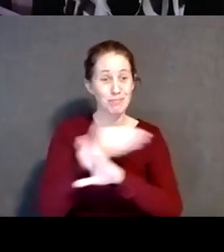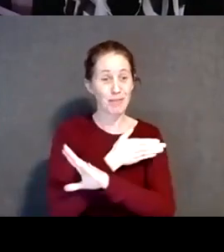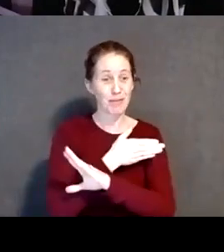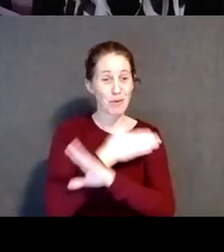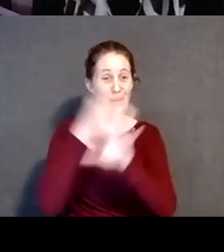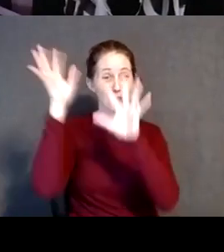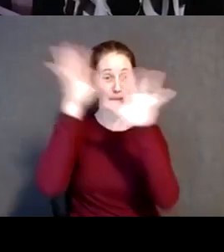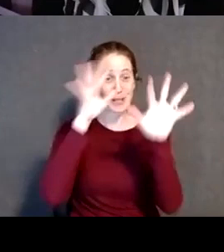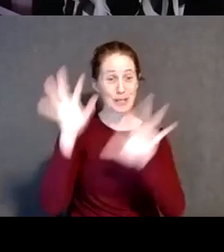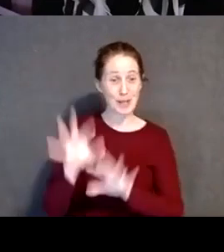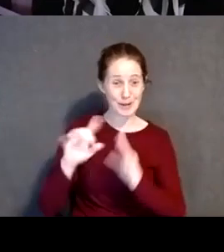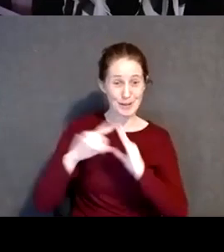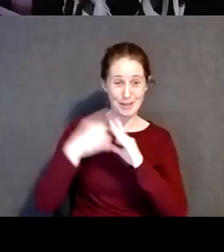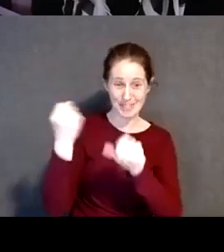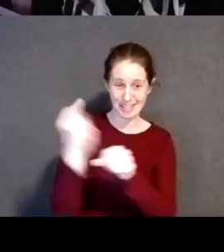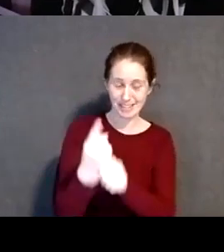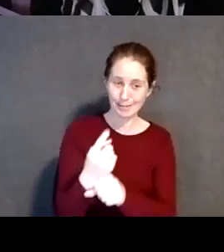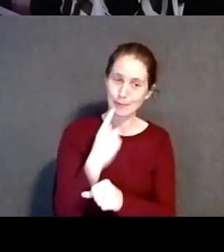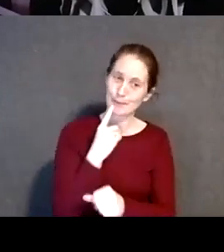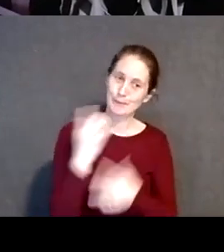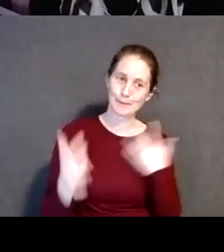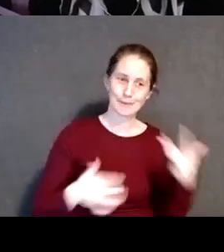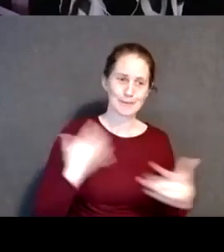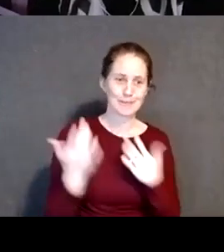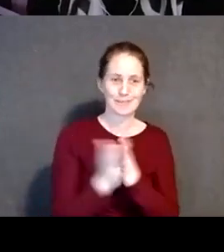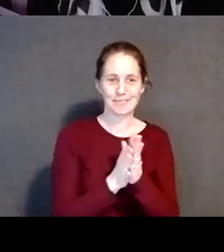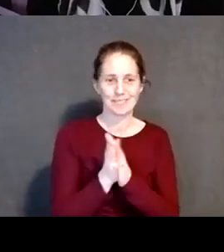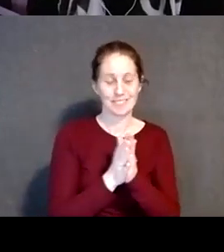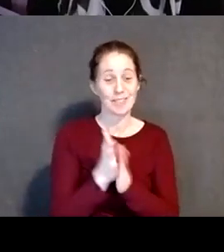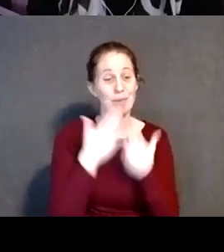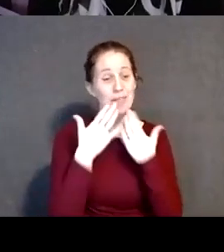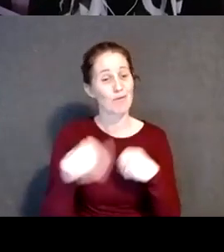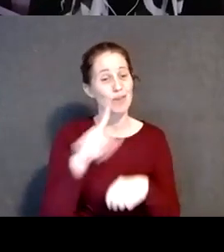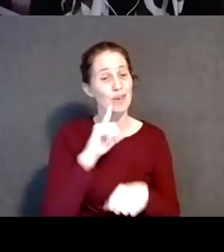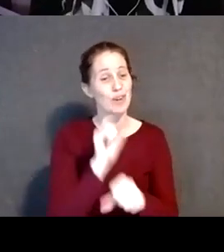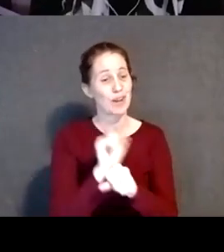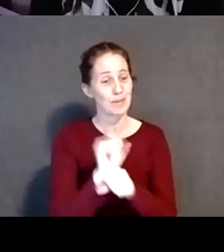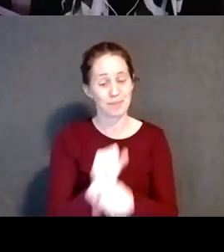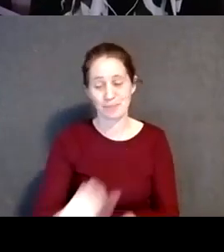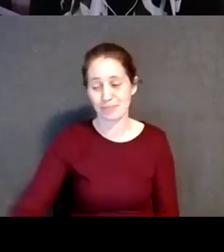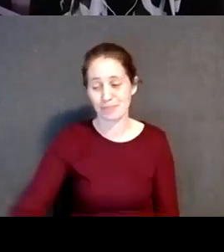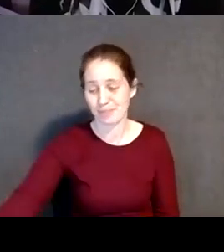year is even better yet. So thanks for all your help. And,